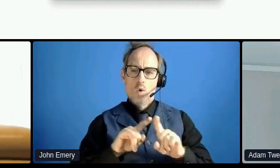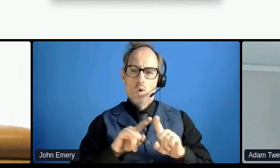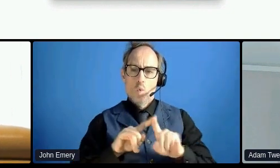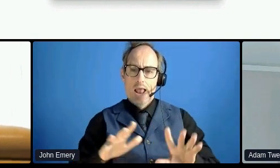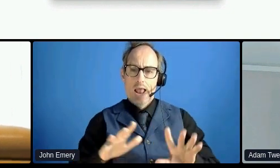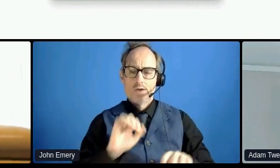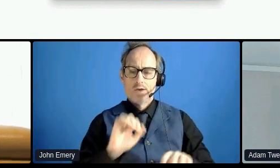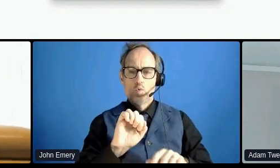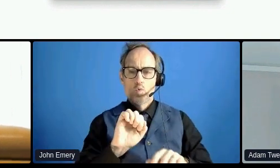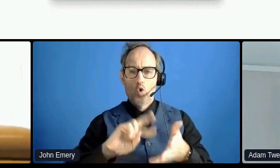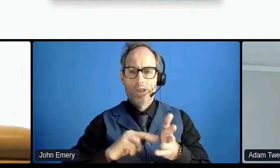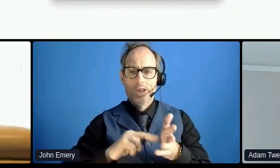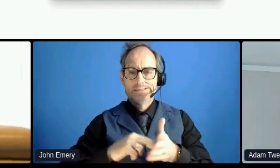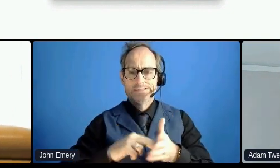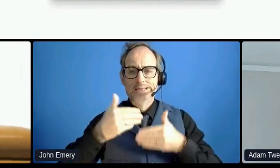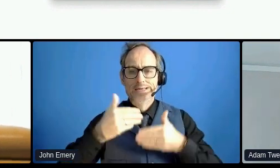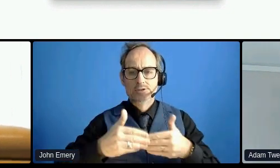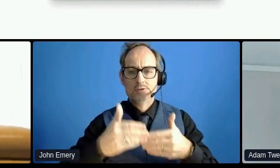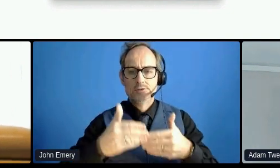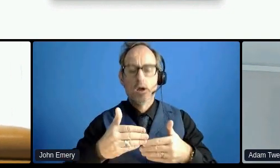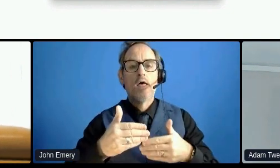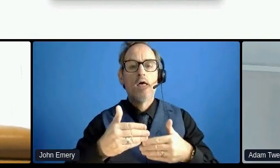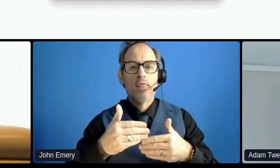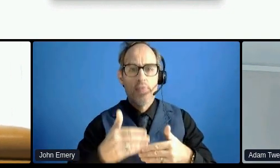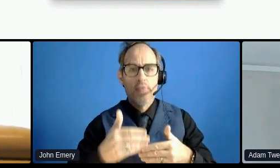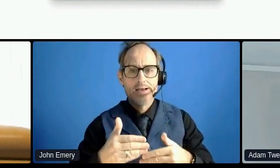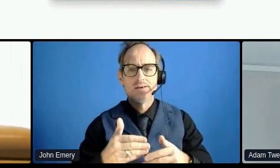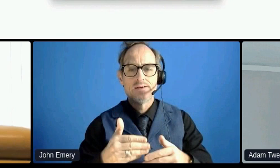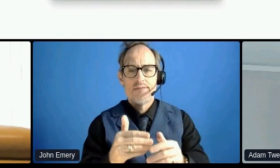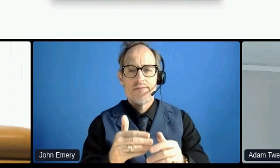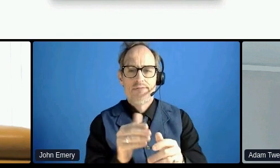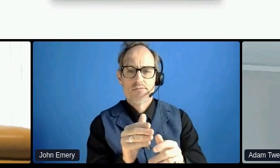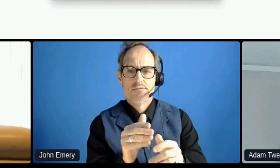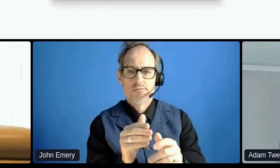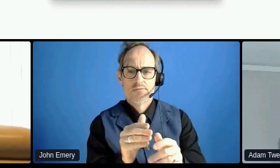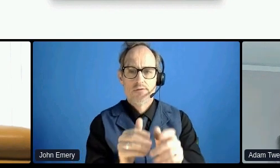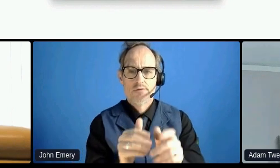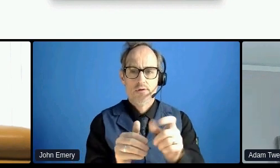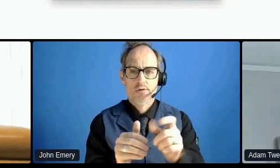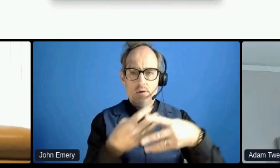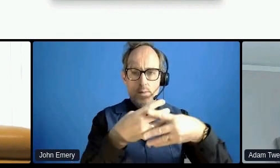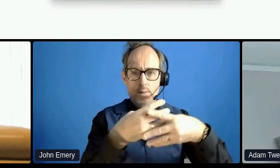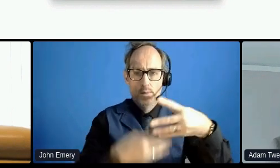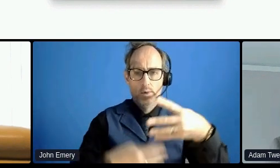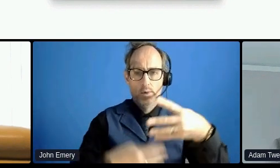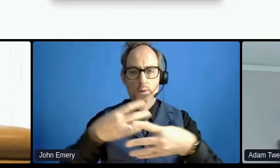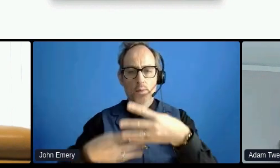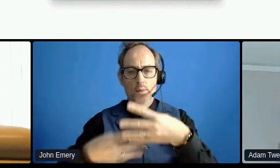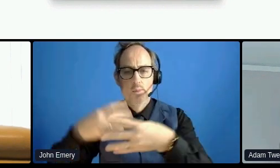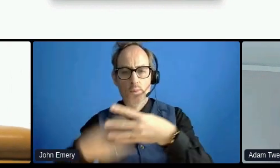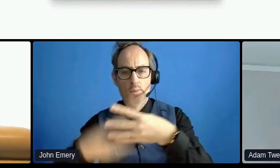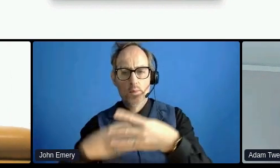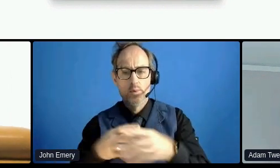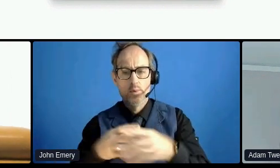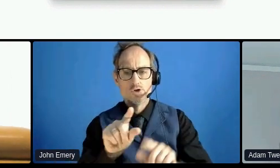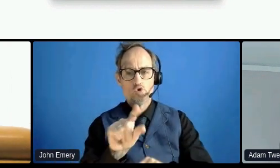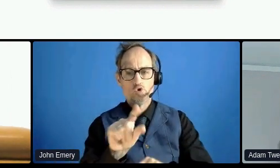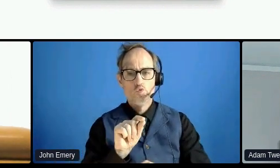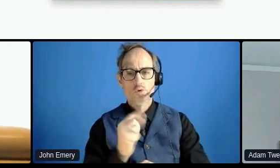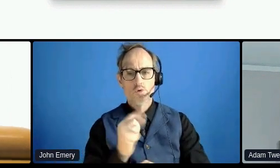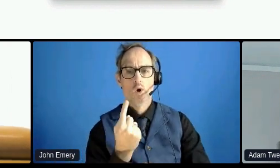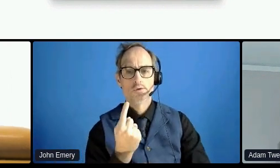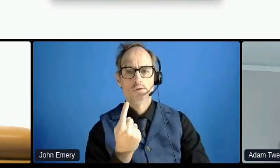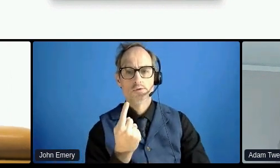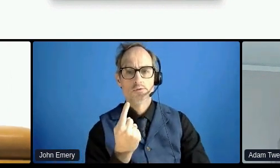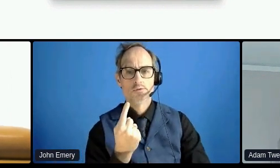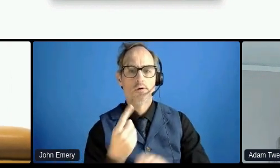then each section has its own statements, and you'll pick a statement. So the first one is overall culture. And on